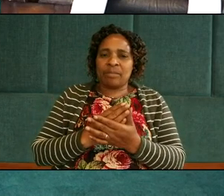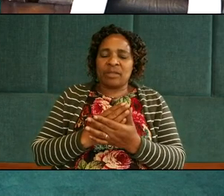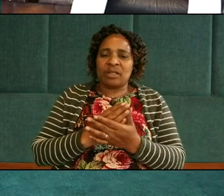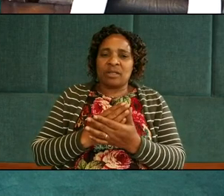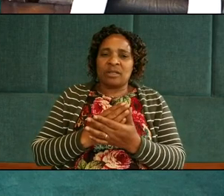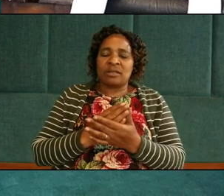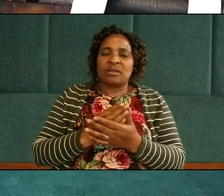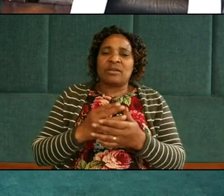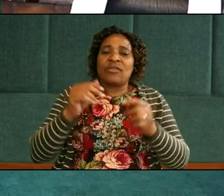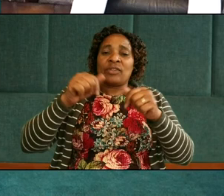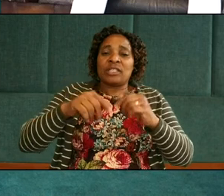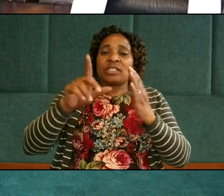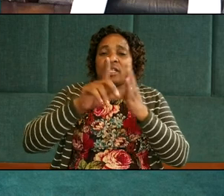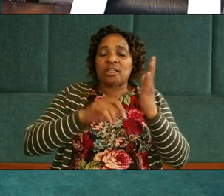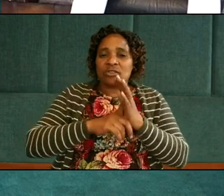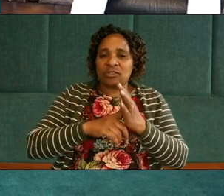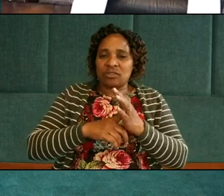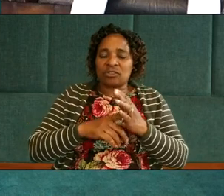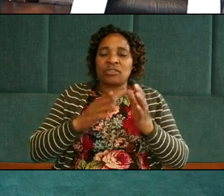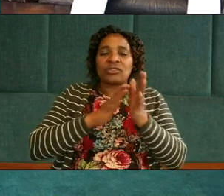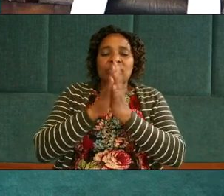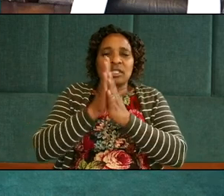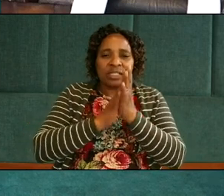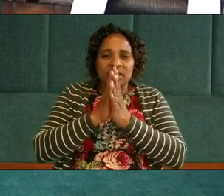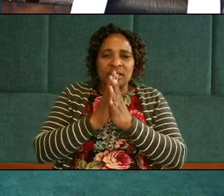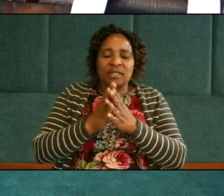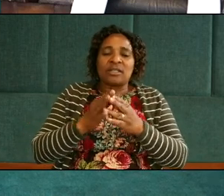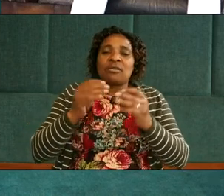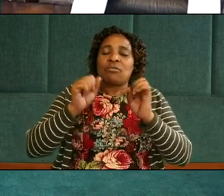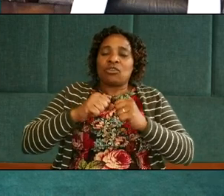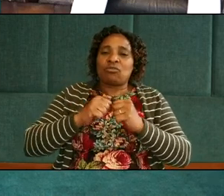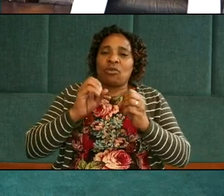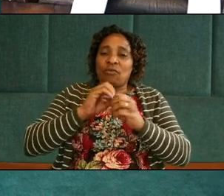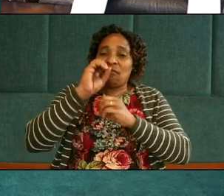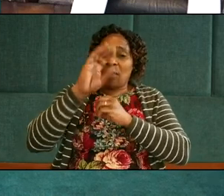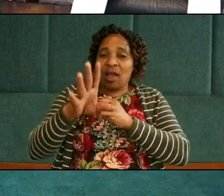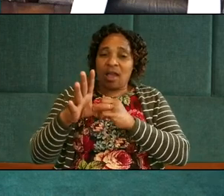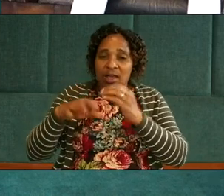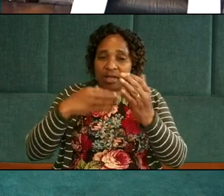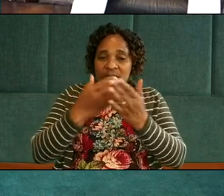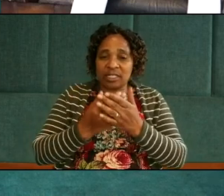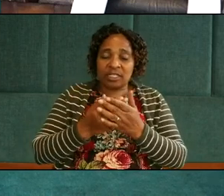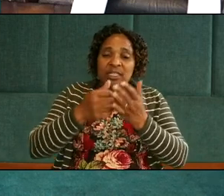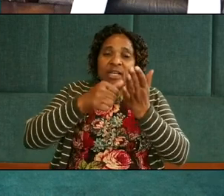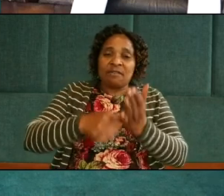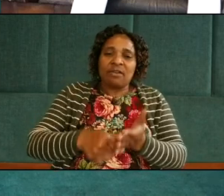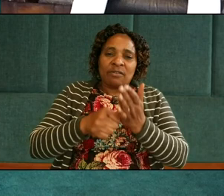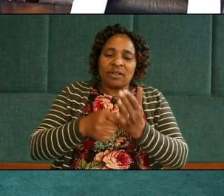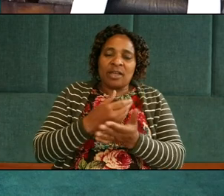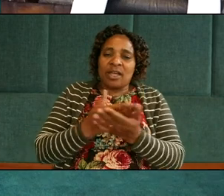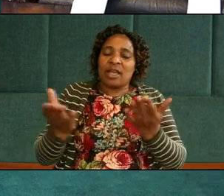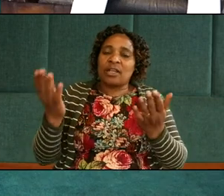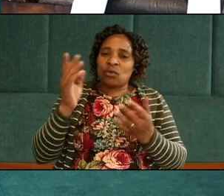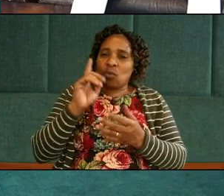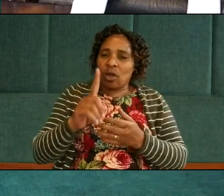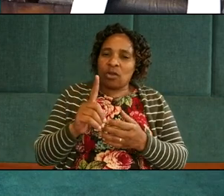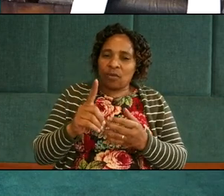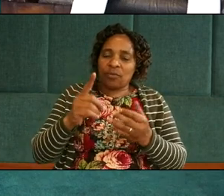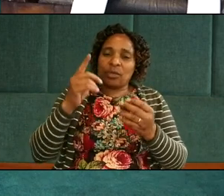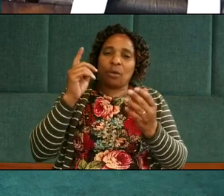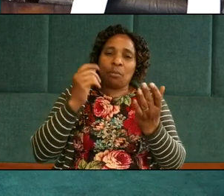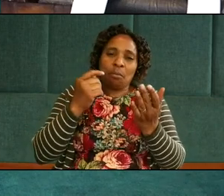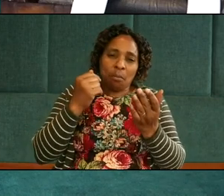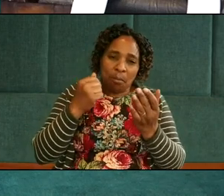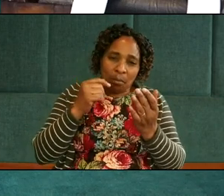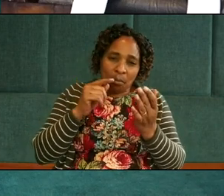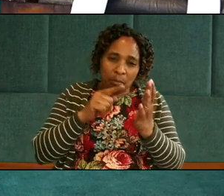Totally. This lesson, ladies and gentlemen, is so interesting, and it's so far-reaching, and we could emphasize any one of those points. We could talk about